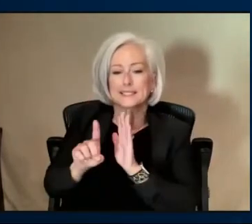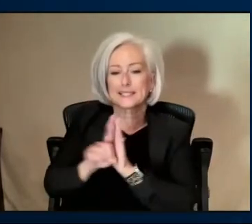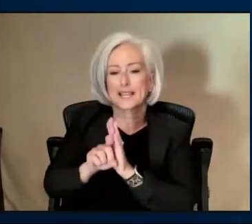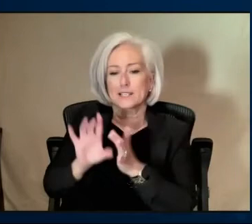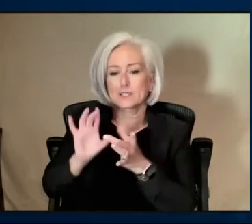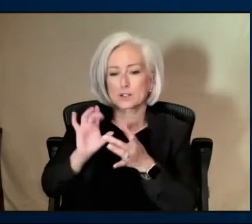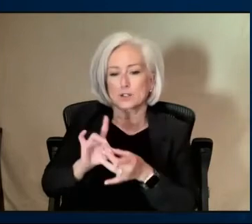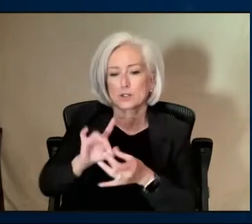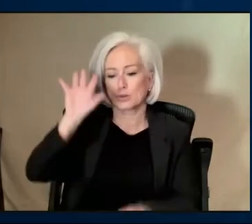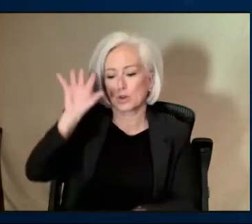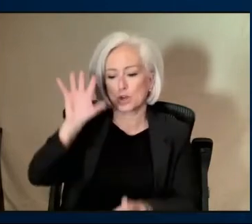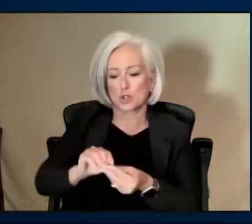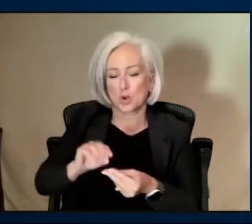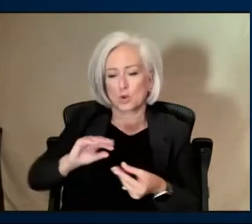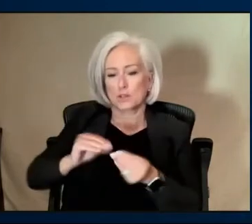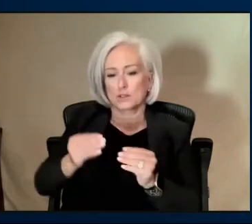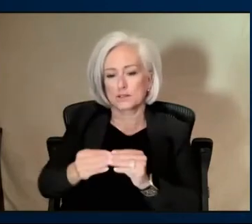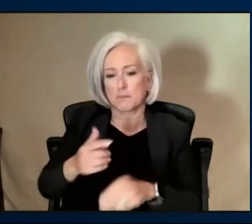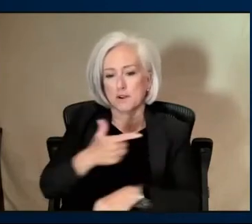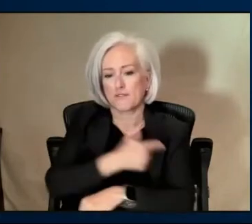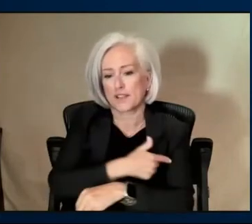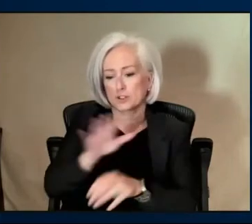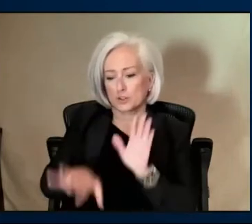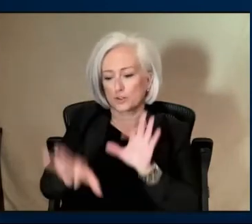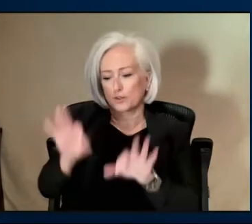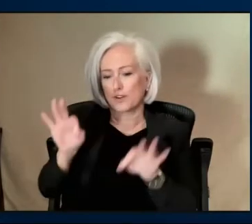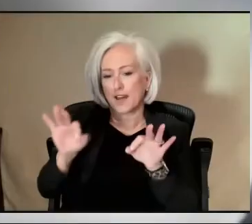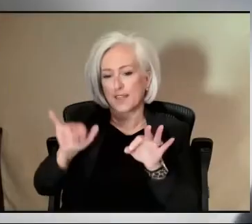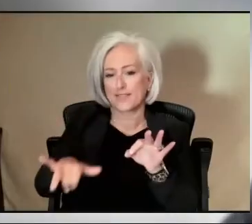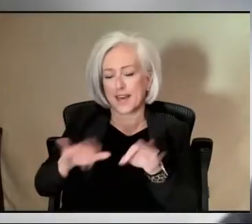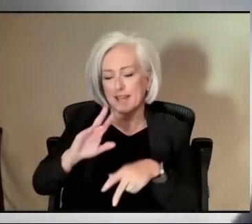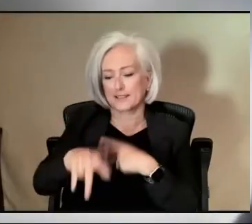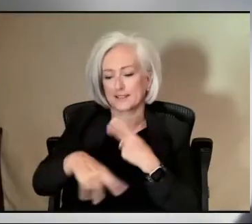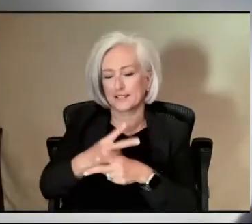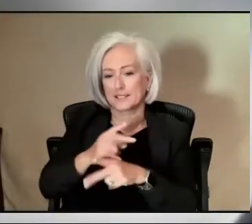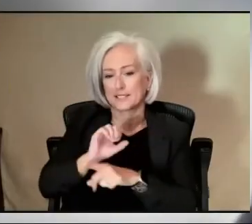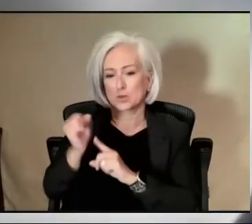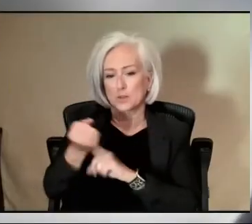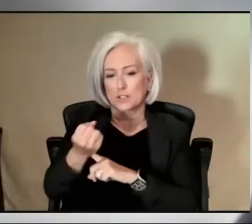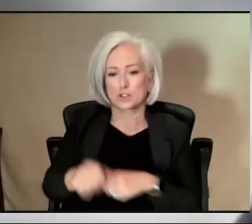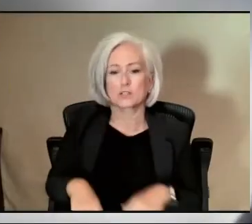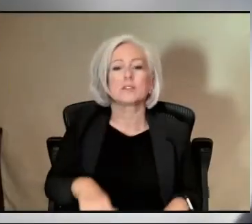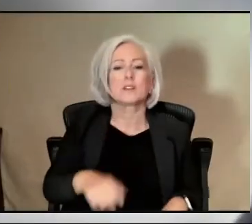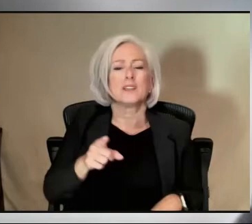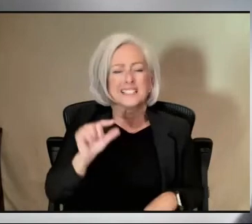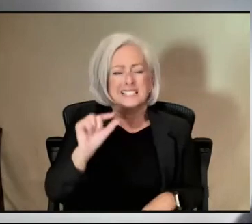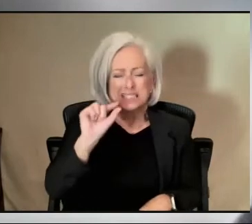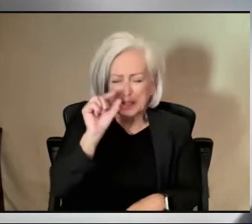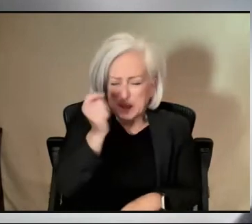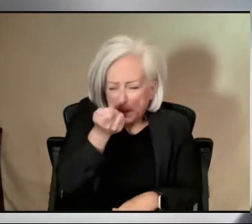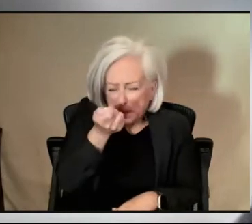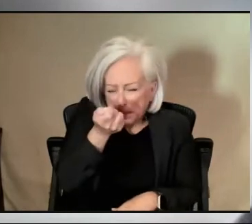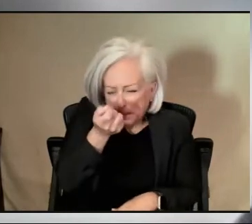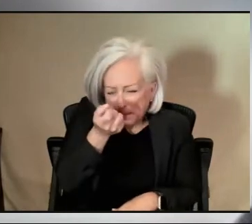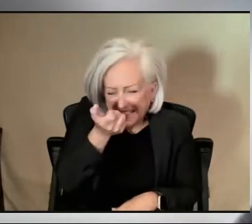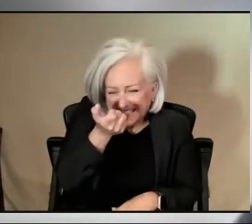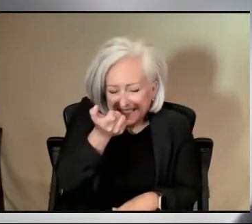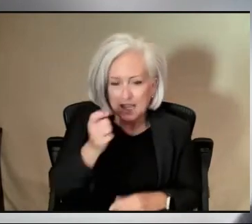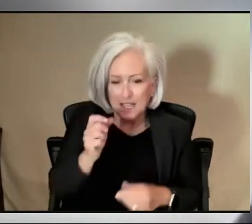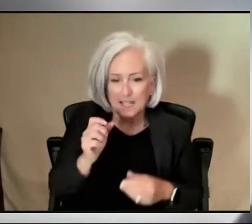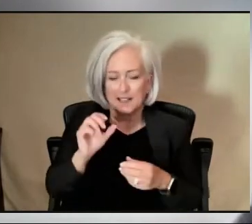of doses that it took to find those cases? Yeah, you're talking about a minuscule